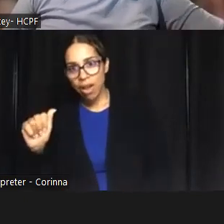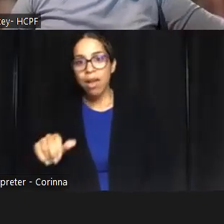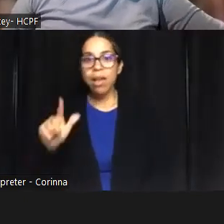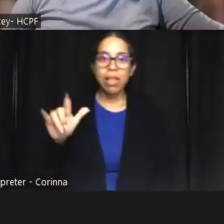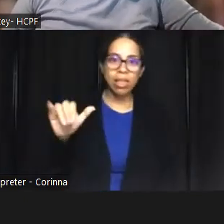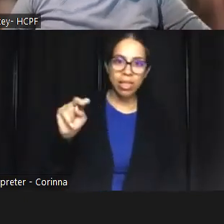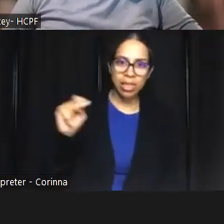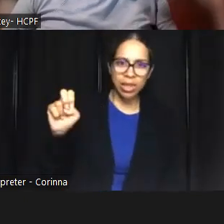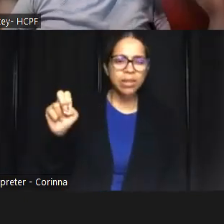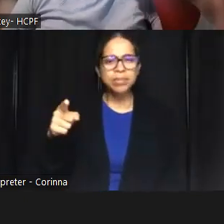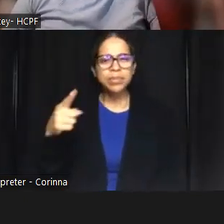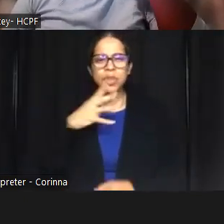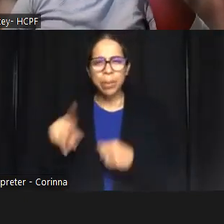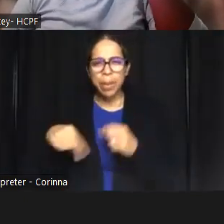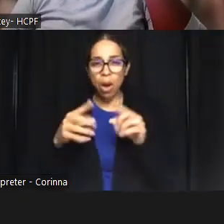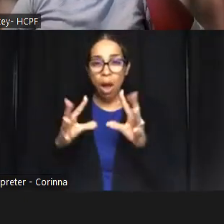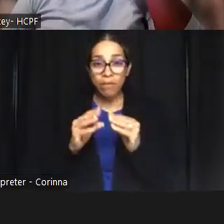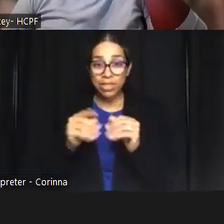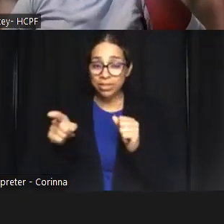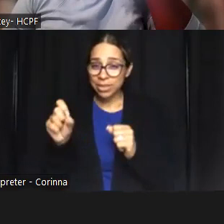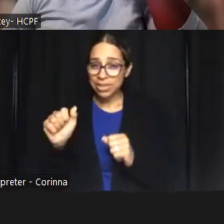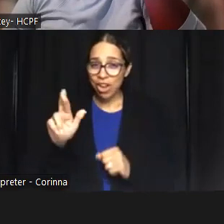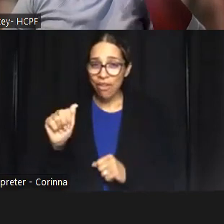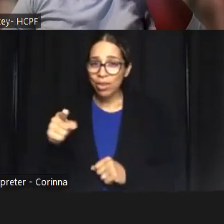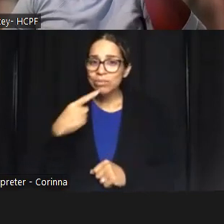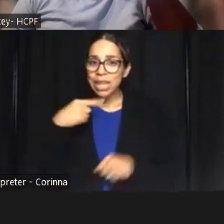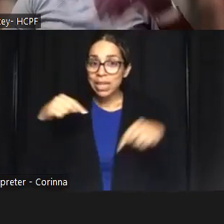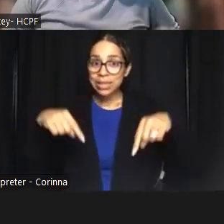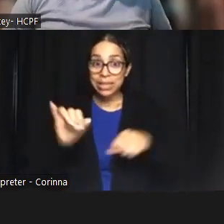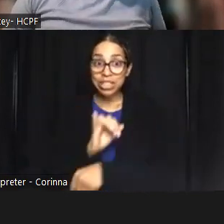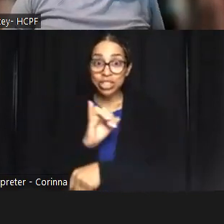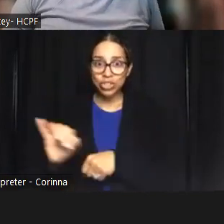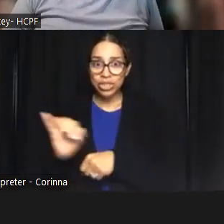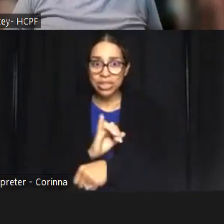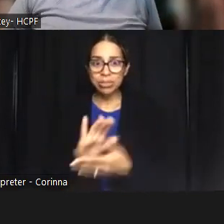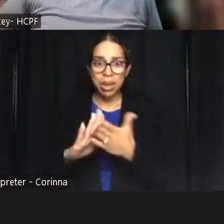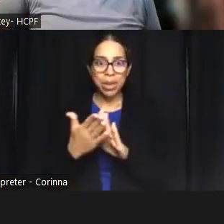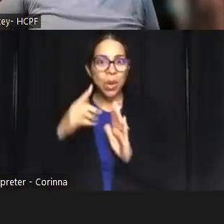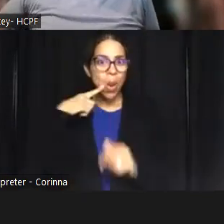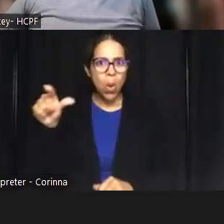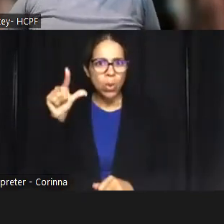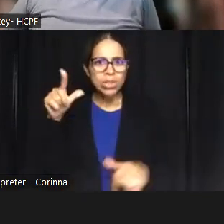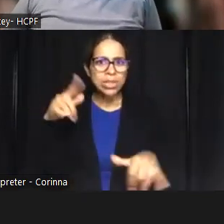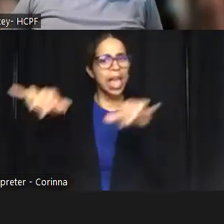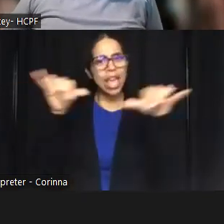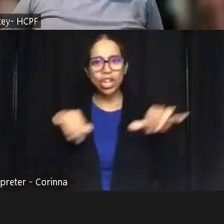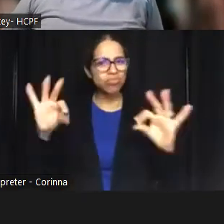Sarah, you said this agency is really becoming the gold standard. Can you say again who they are, what their name is?